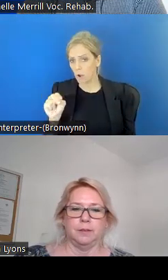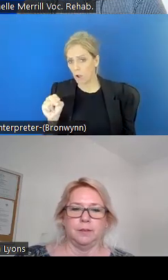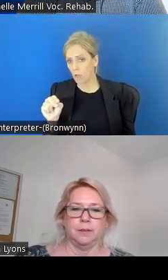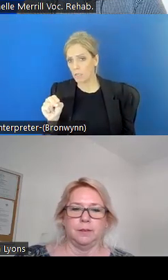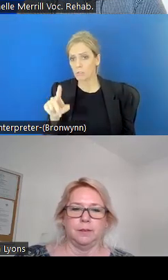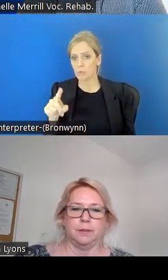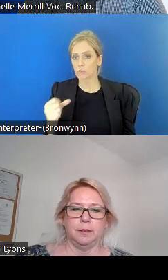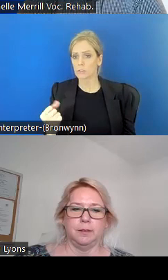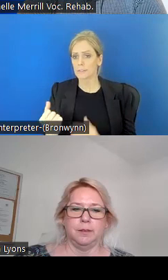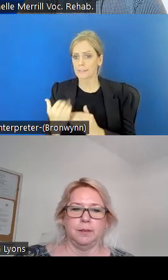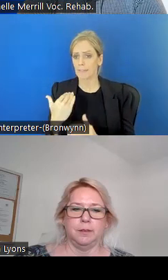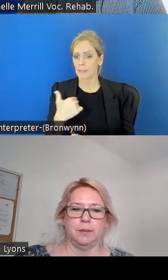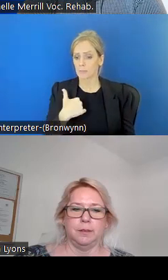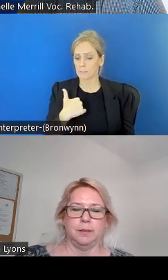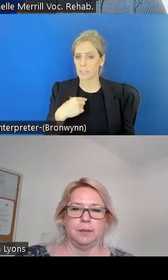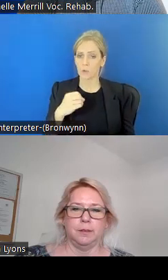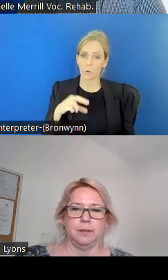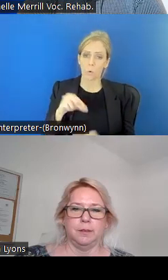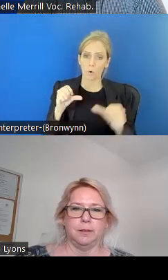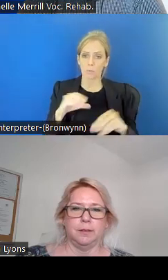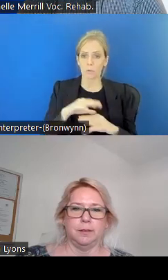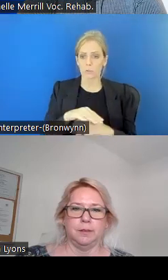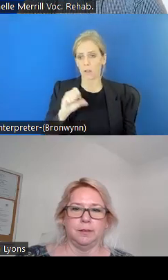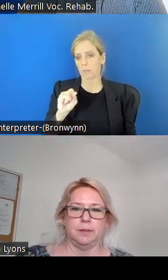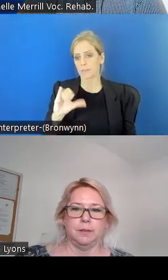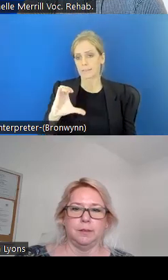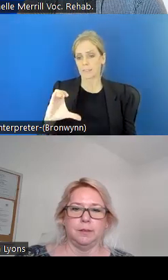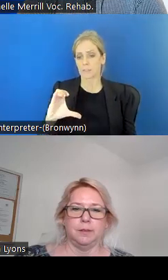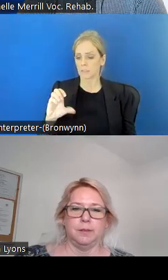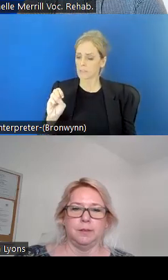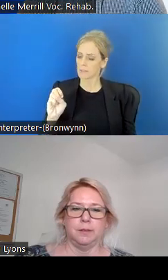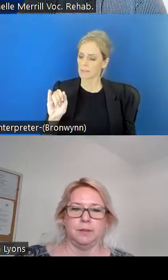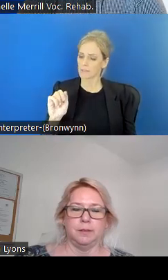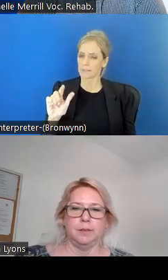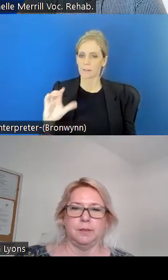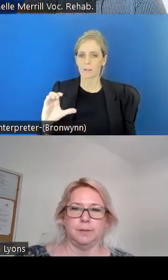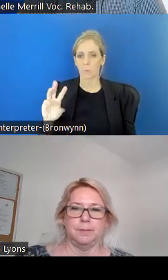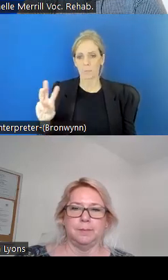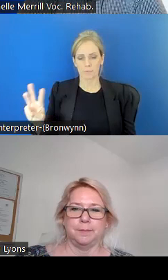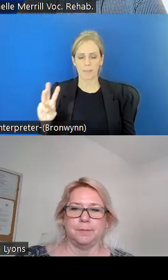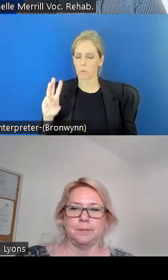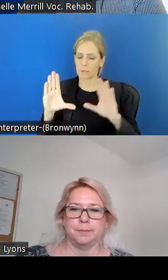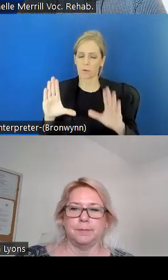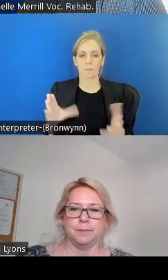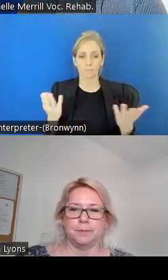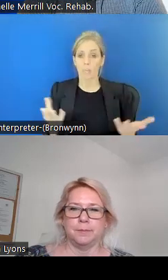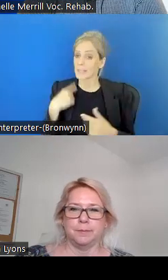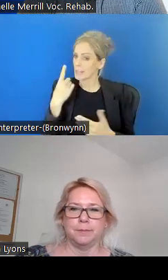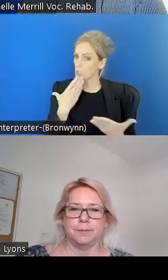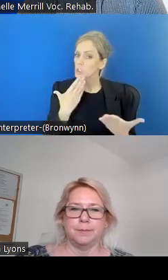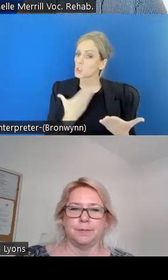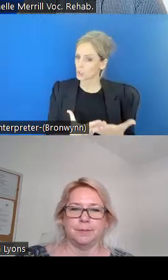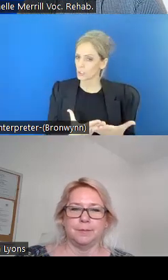or to the Silk website, that would be great. Other than that, just it looked good. I like the better look of it. It looks a little